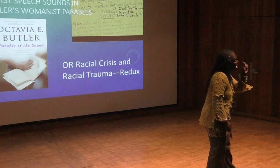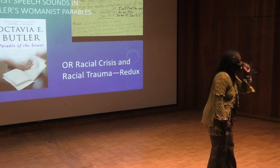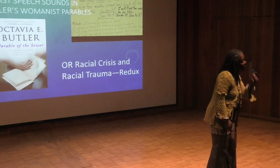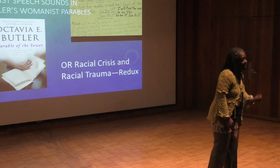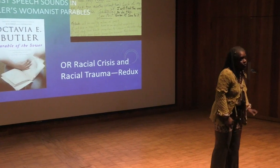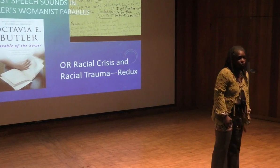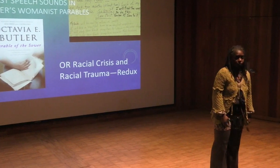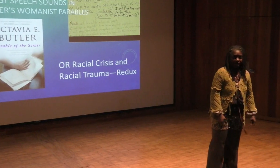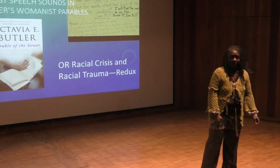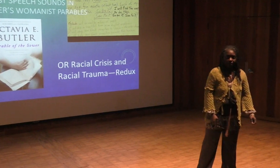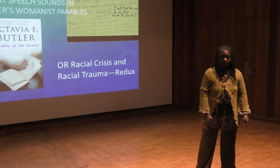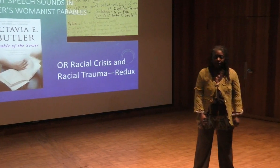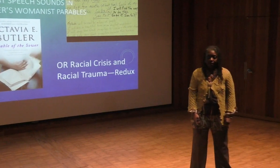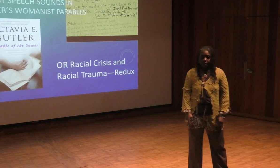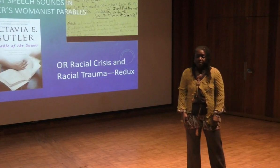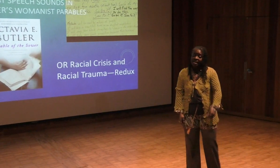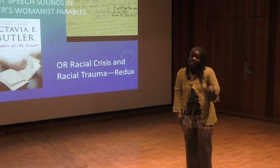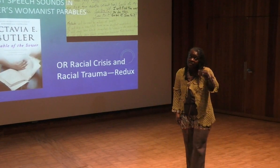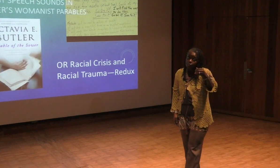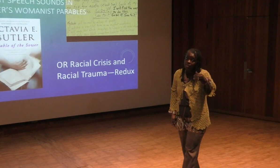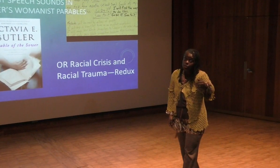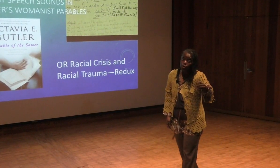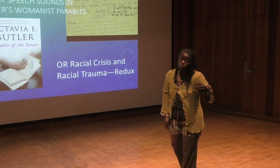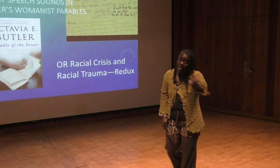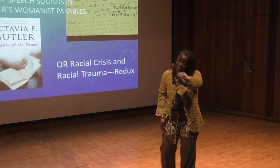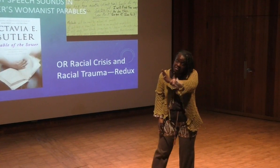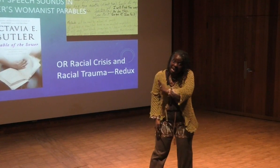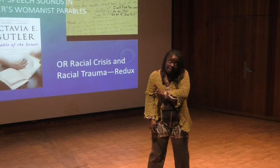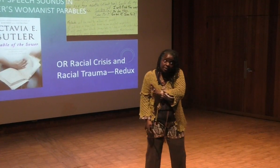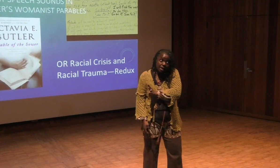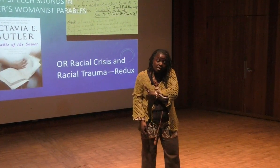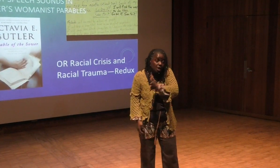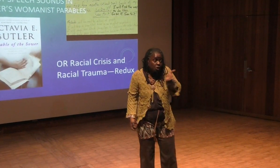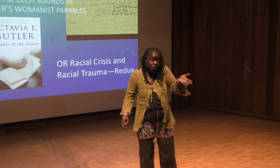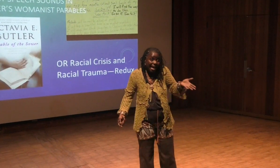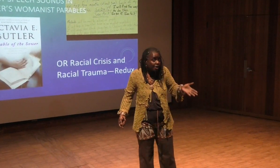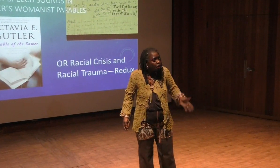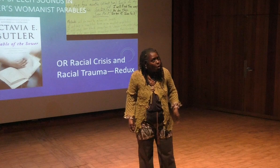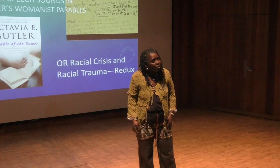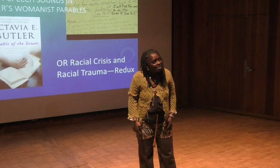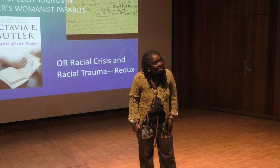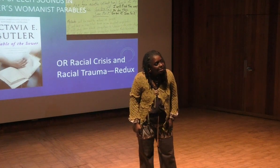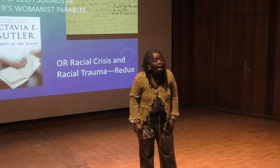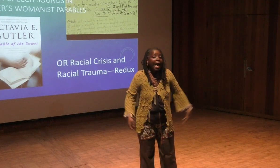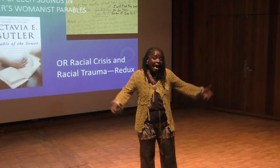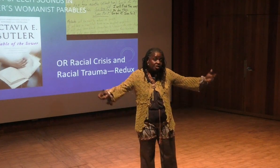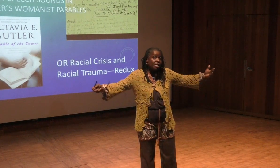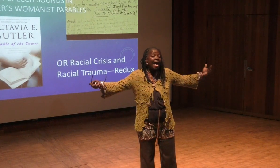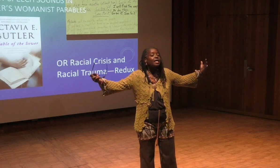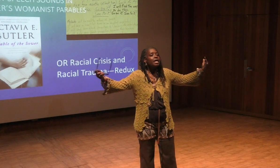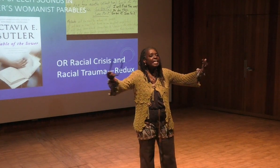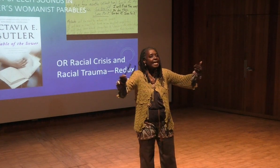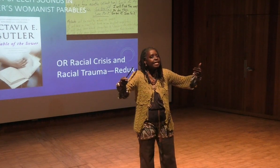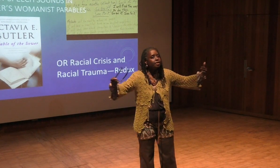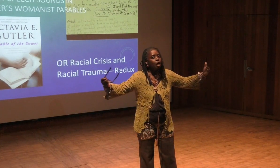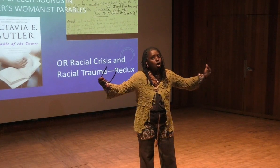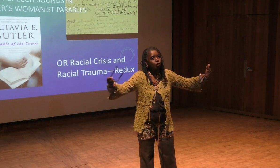are not allowed to do that. Because if we do, if Dana does, she actually won't exist.